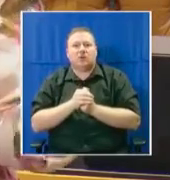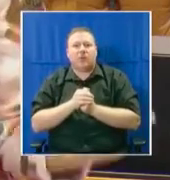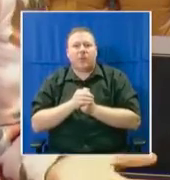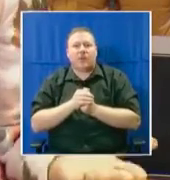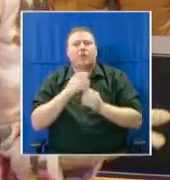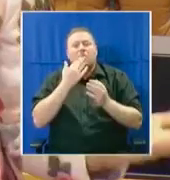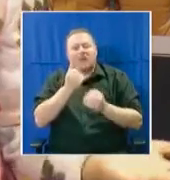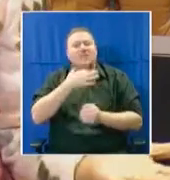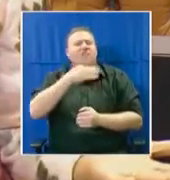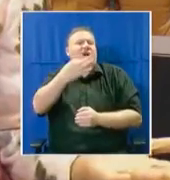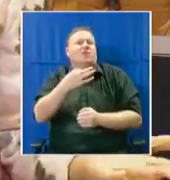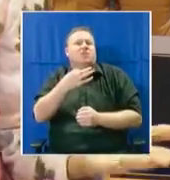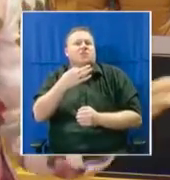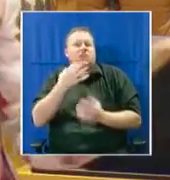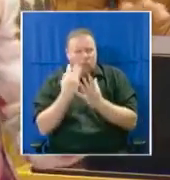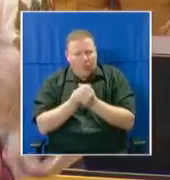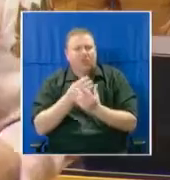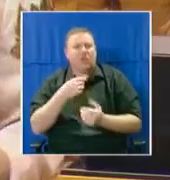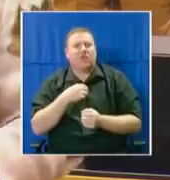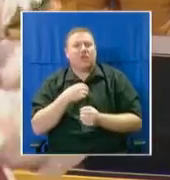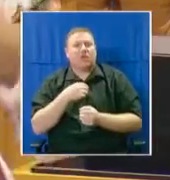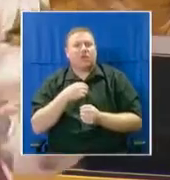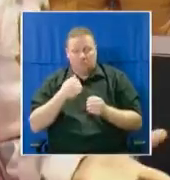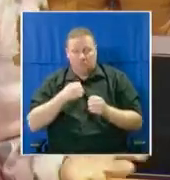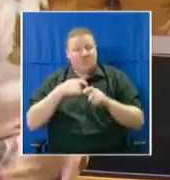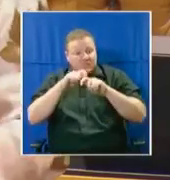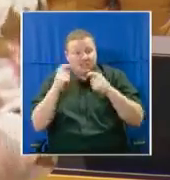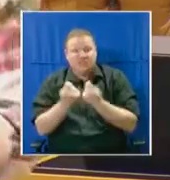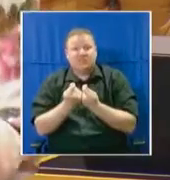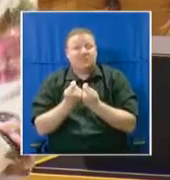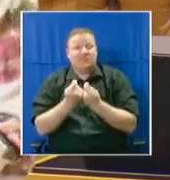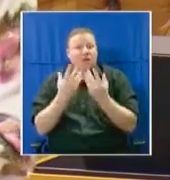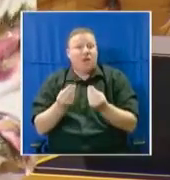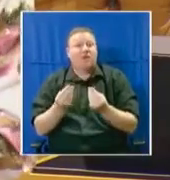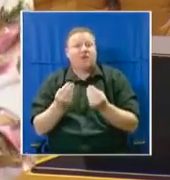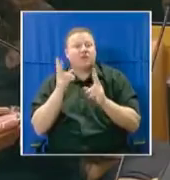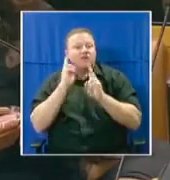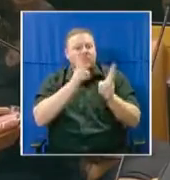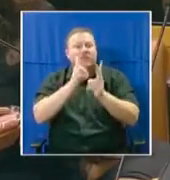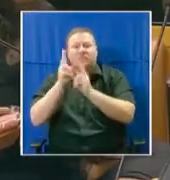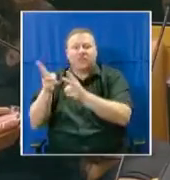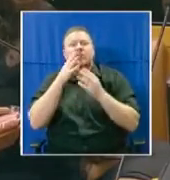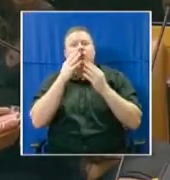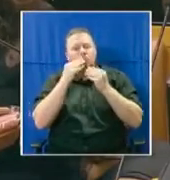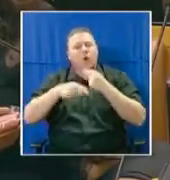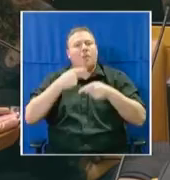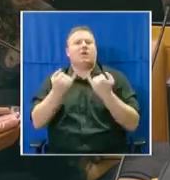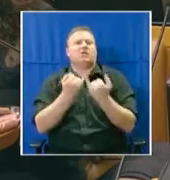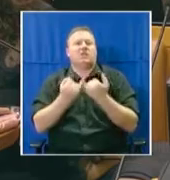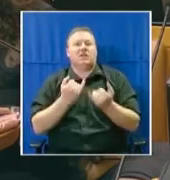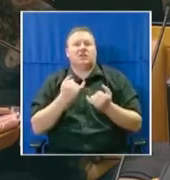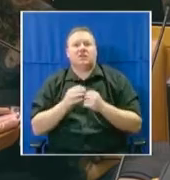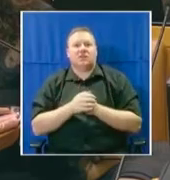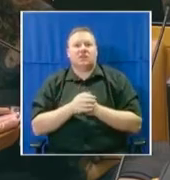also to Force Law, because that's what we've been doing. I have a team of priests, we call people, we talk about sex. I get which way, but to